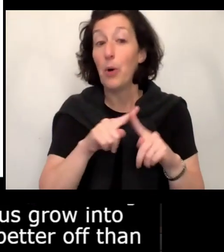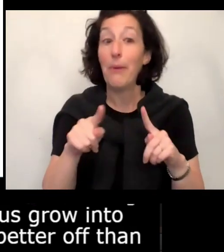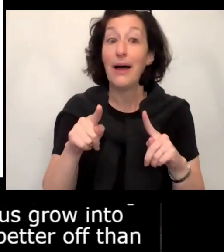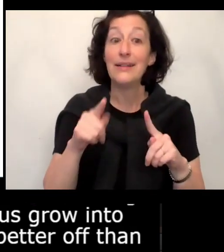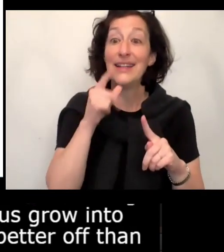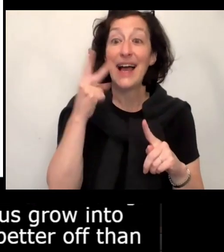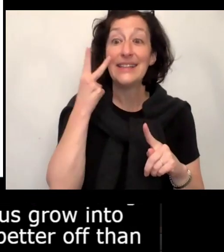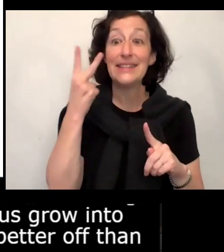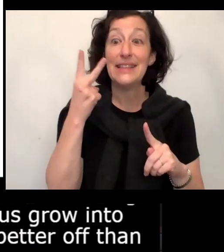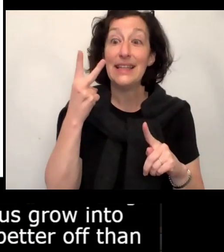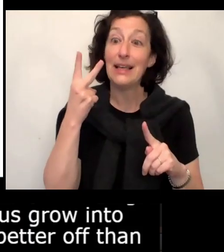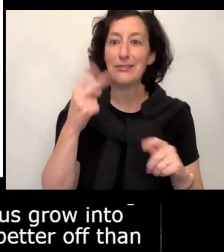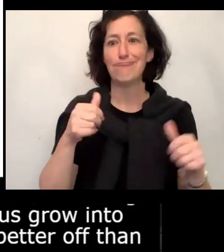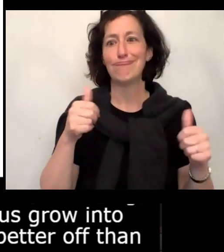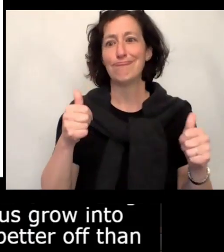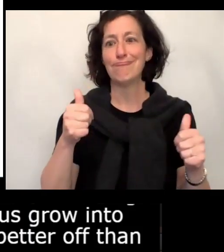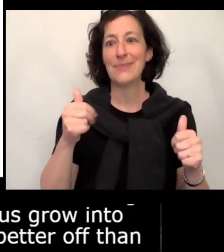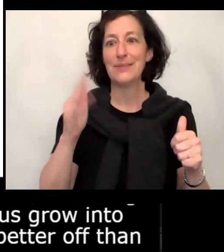frustrating.